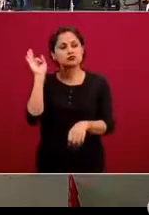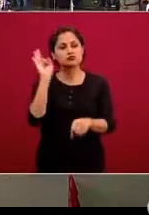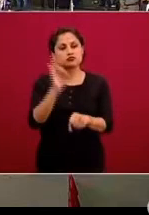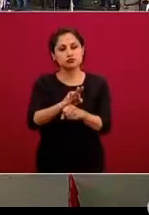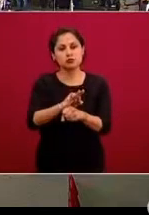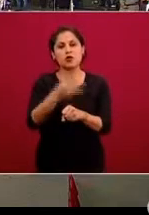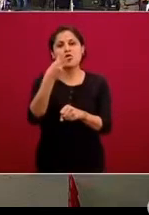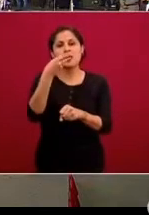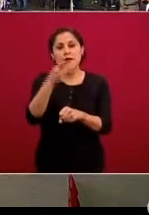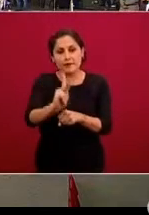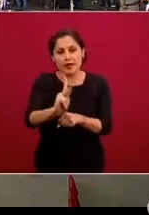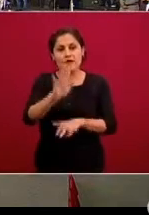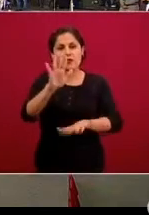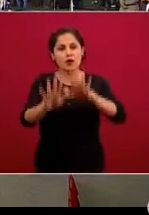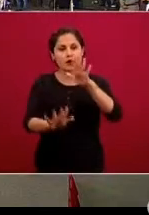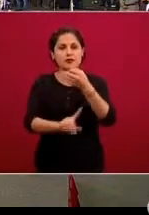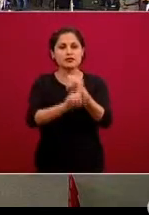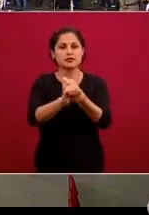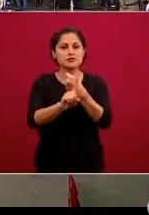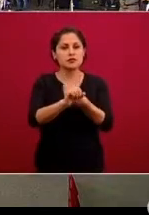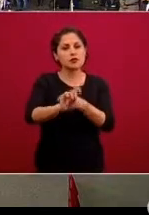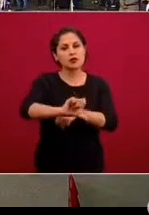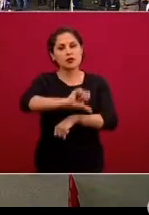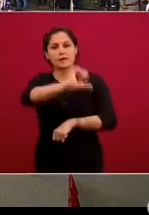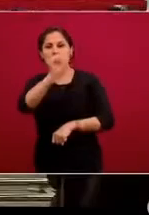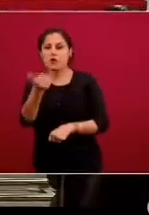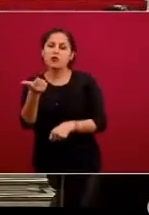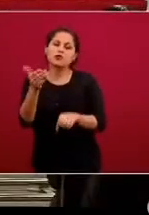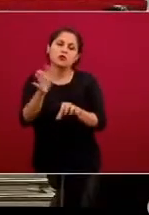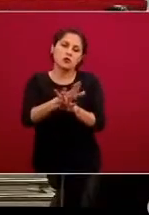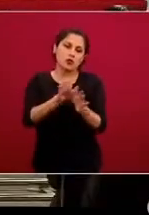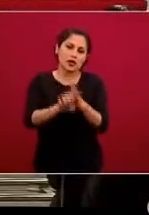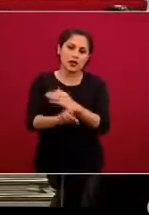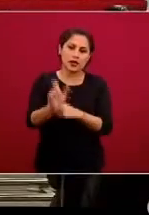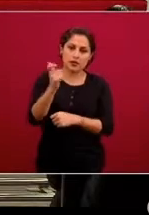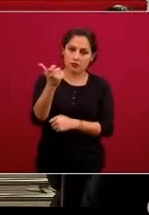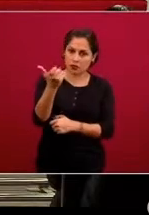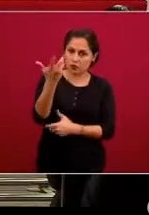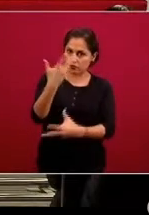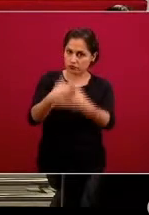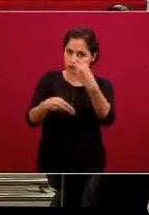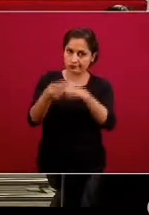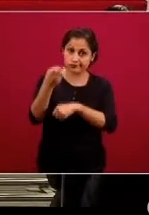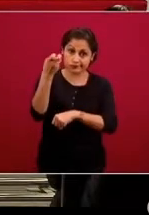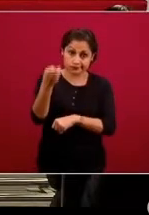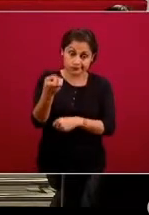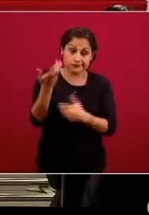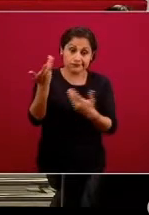massive. They are an economic in nature.